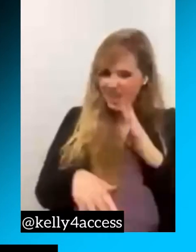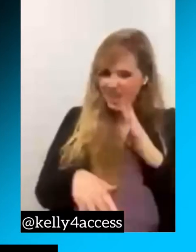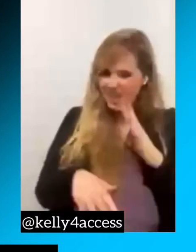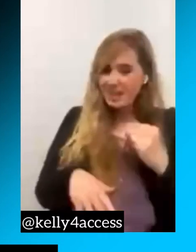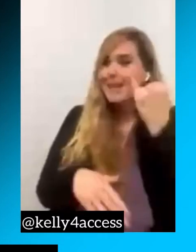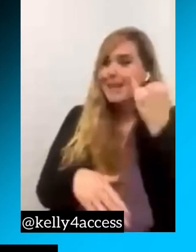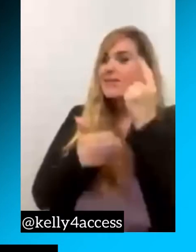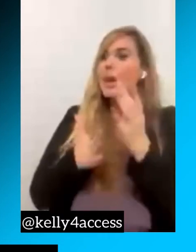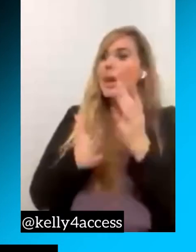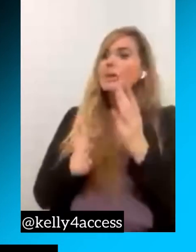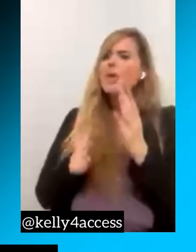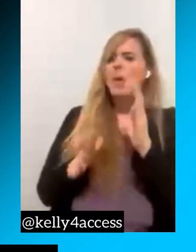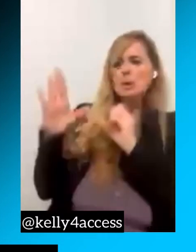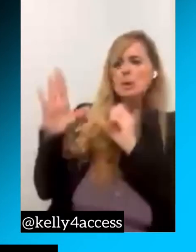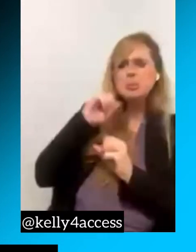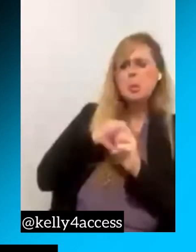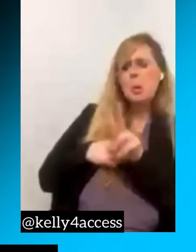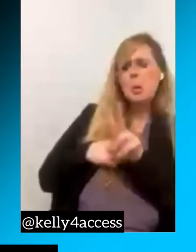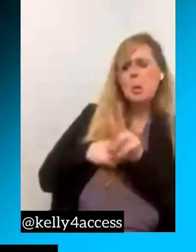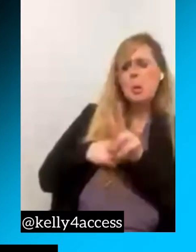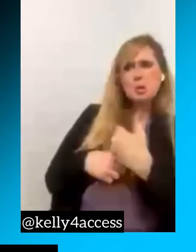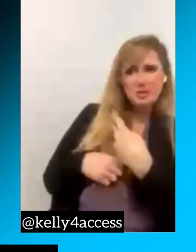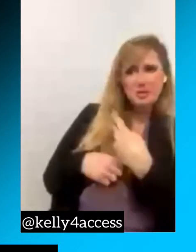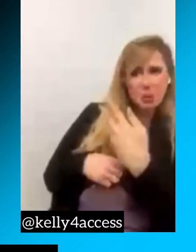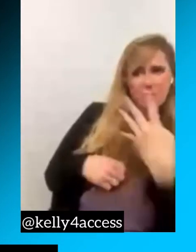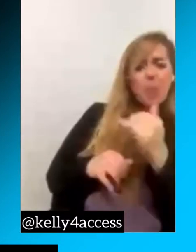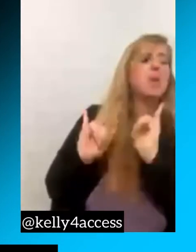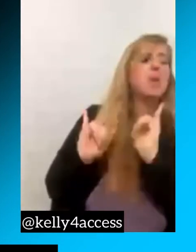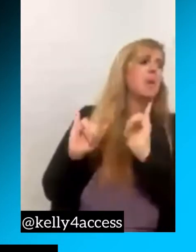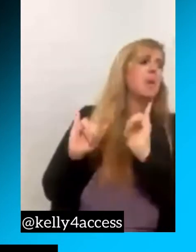kind of relationship they have, that makes them uncomfortable, because